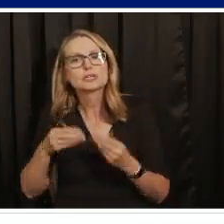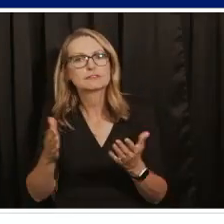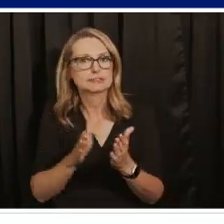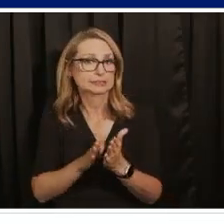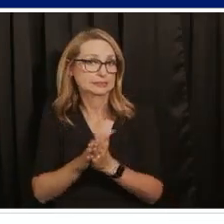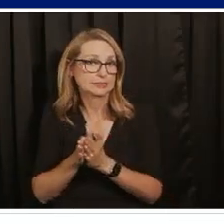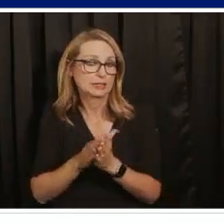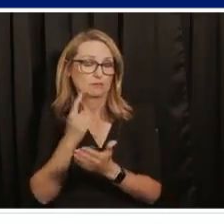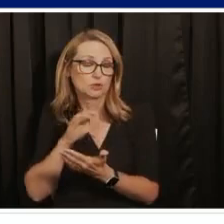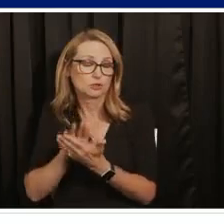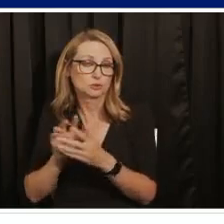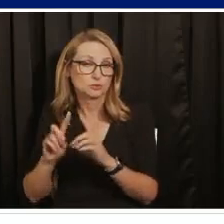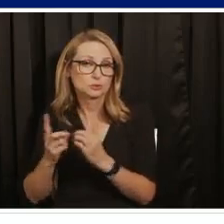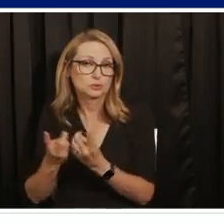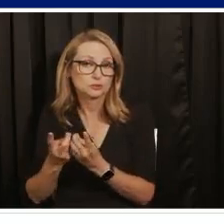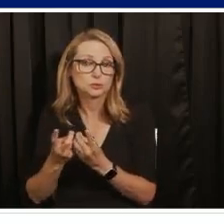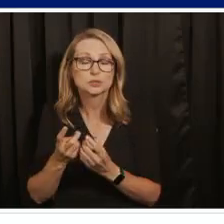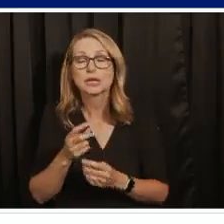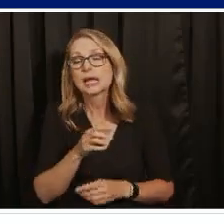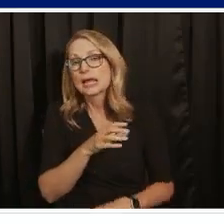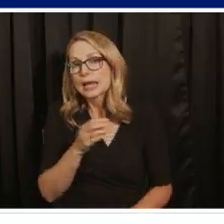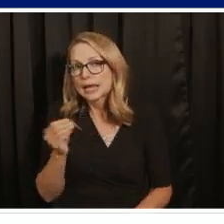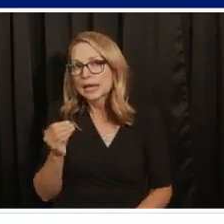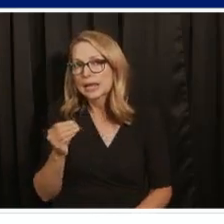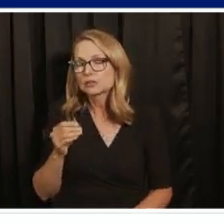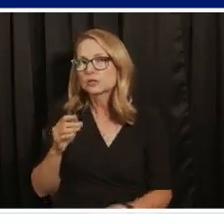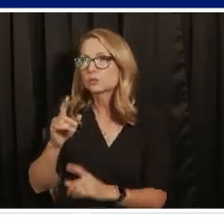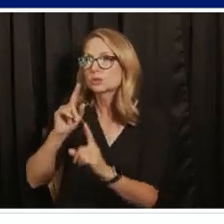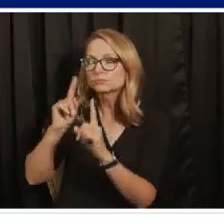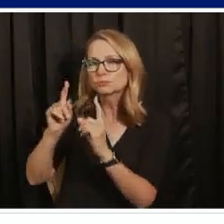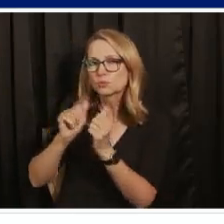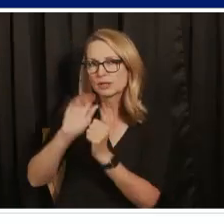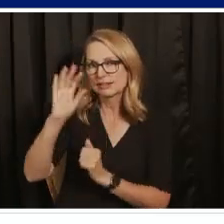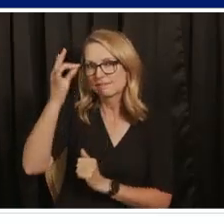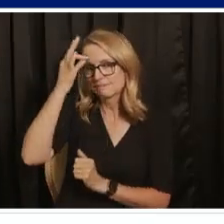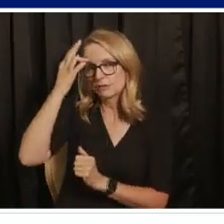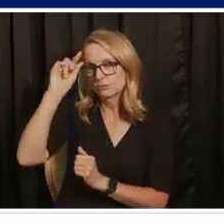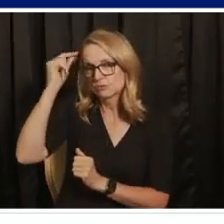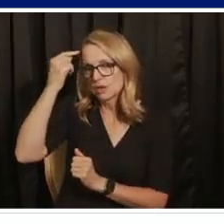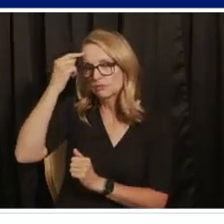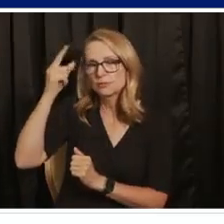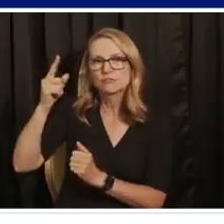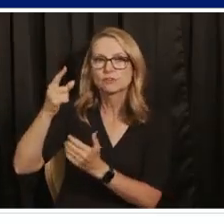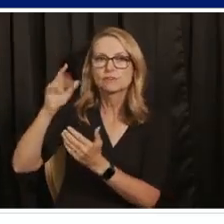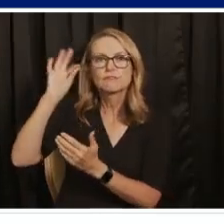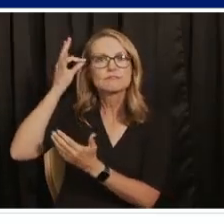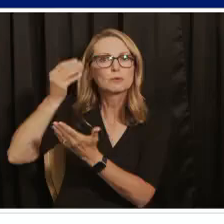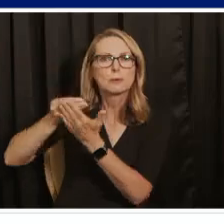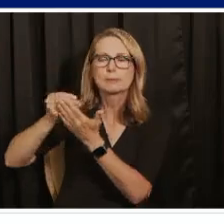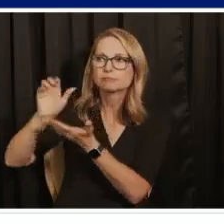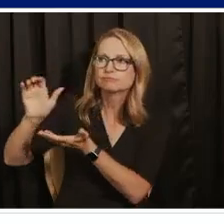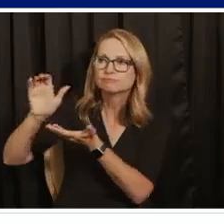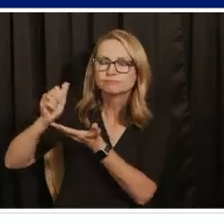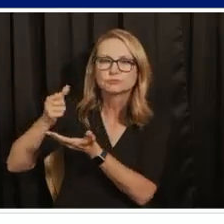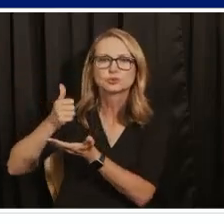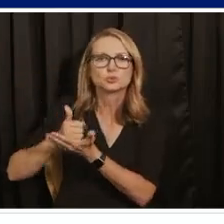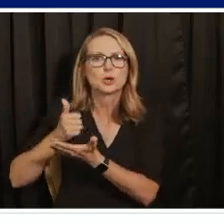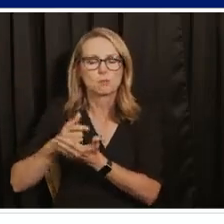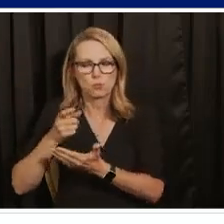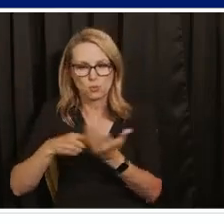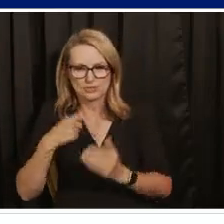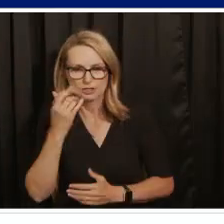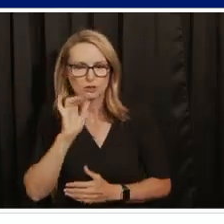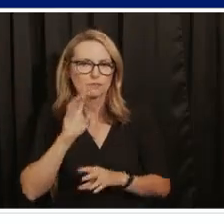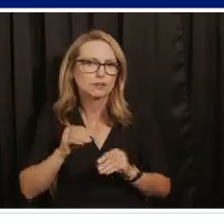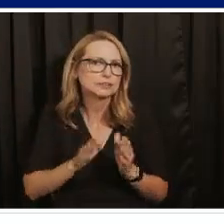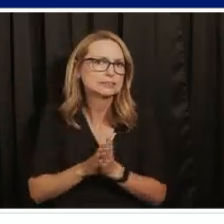school districts, and we're exploring with the federal government, because this is all federally funded, what that individual incentive for participating